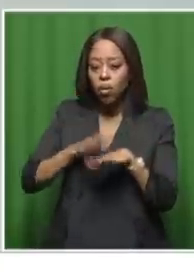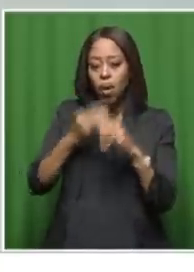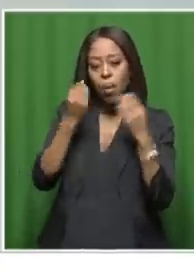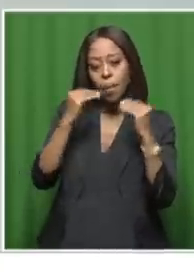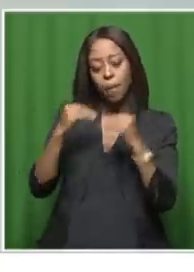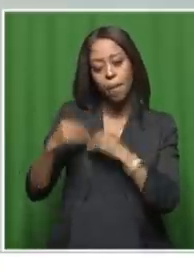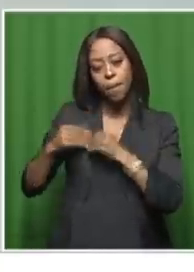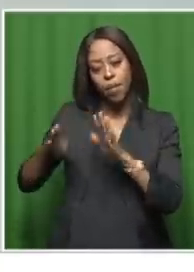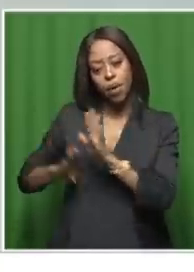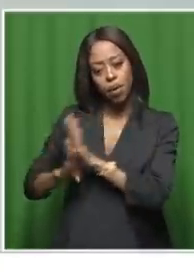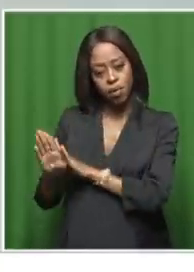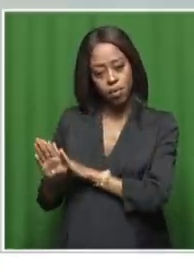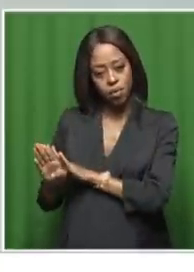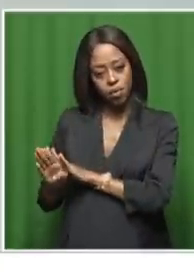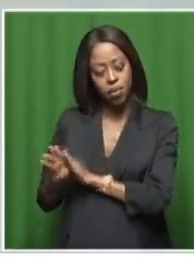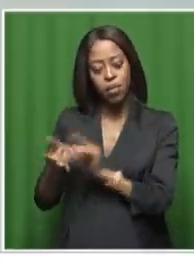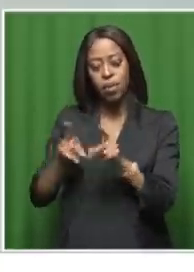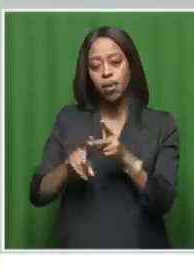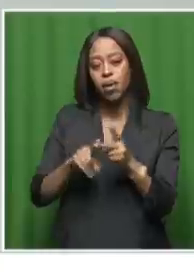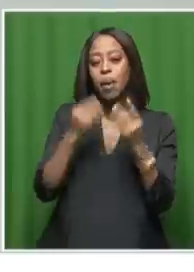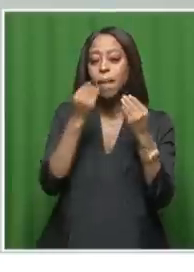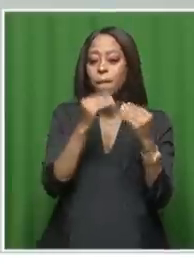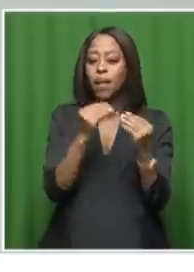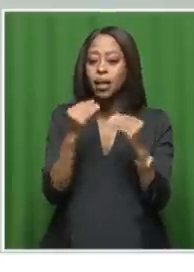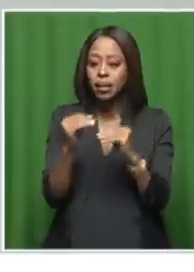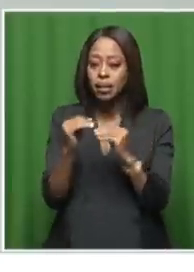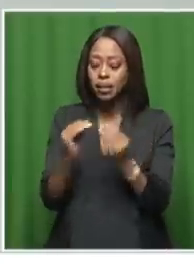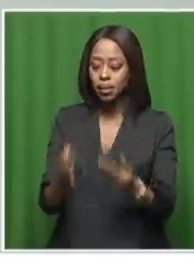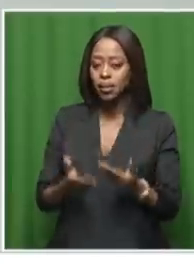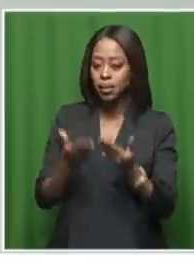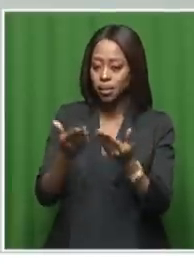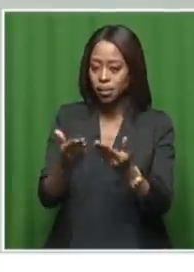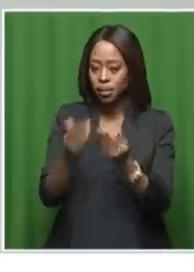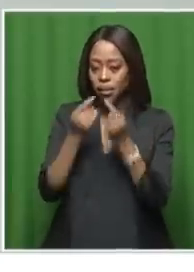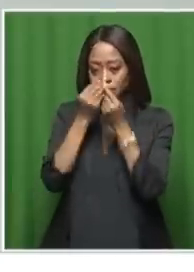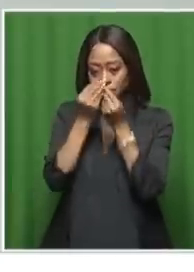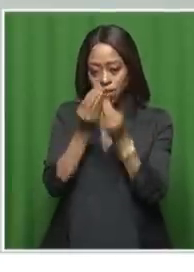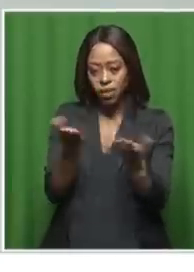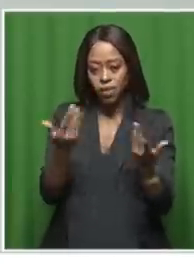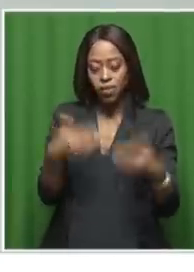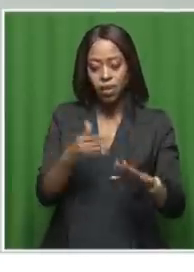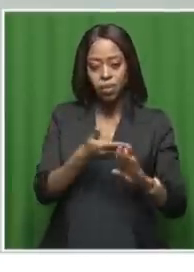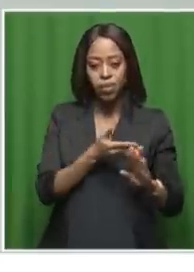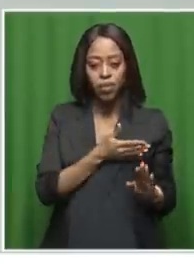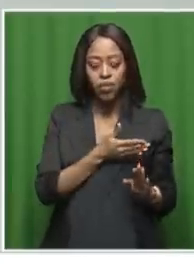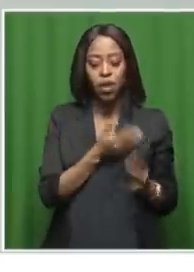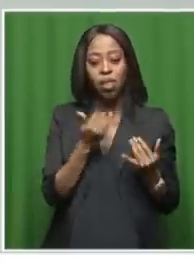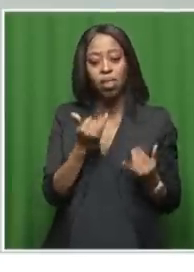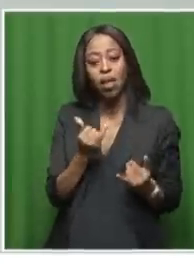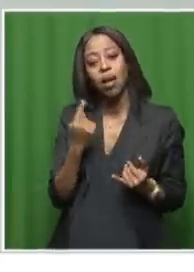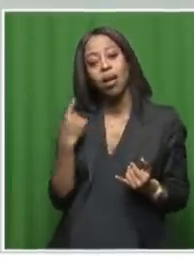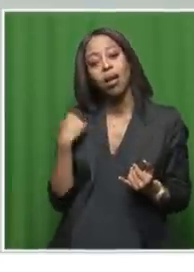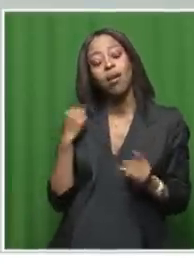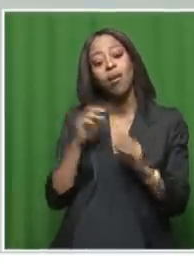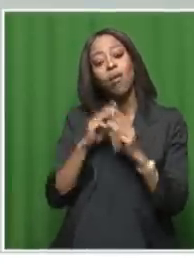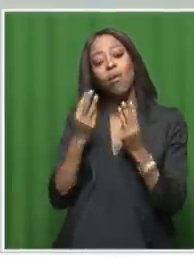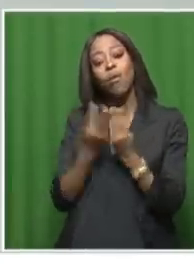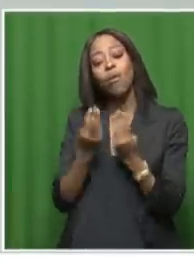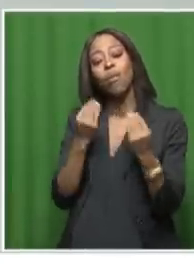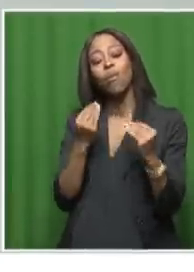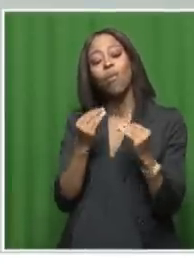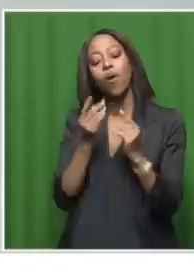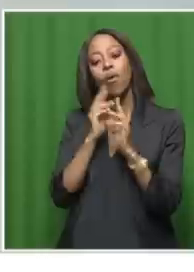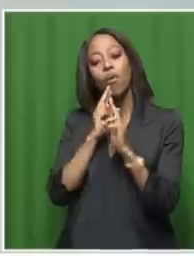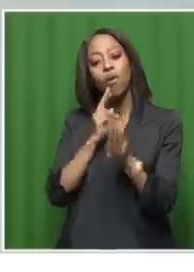entrepreneurship development and business-driven services that I mentioned earlier. The most recent Global Entrepreneurship Monitor report